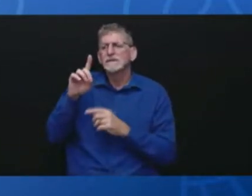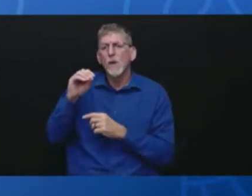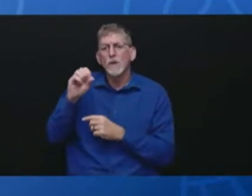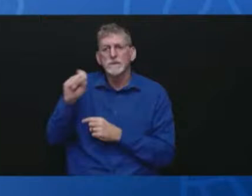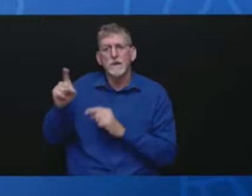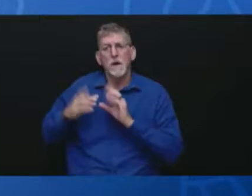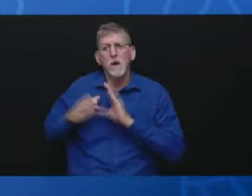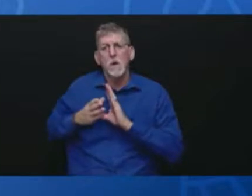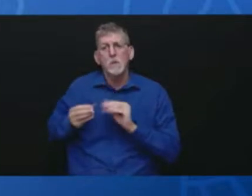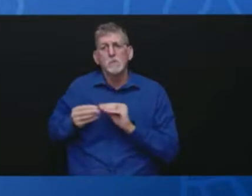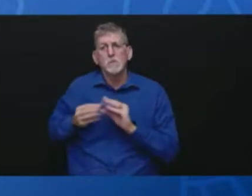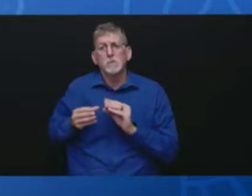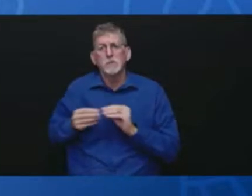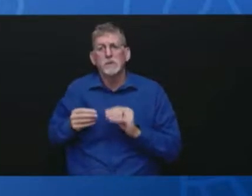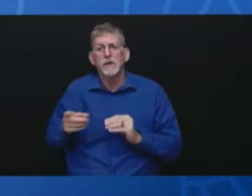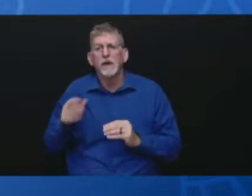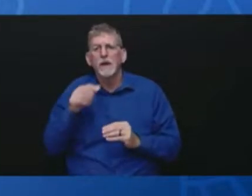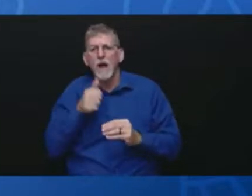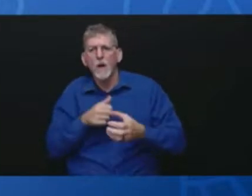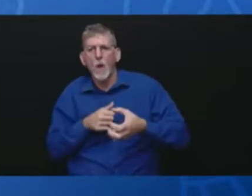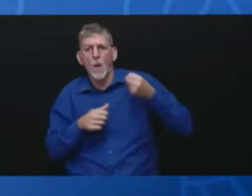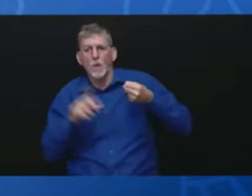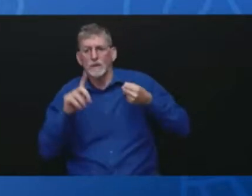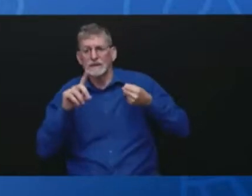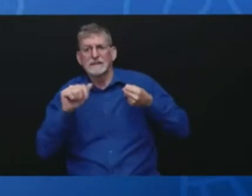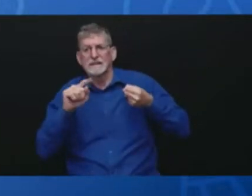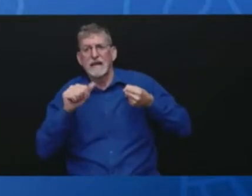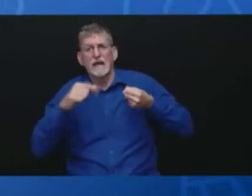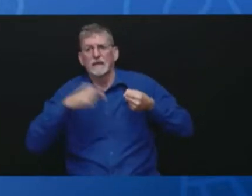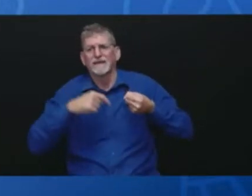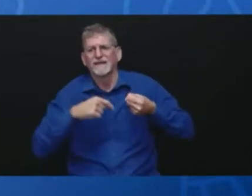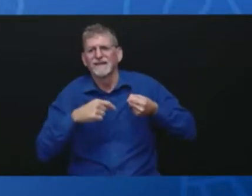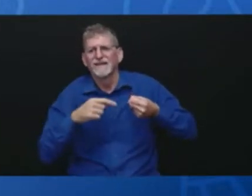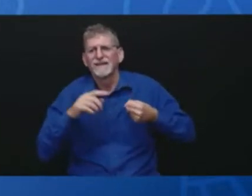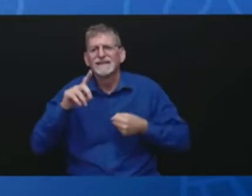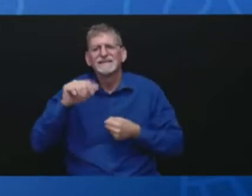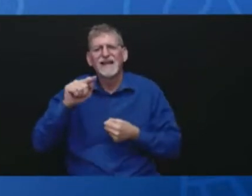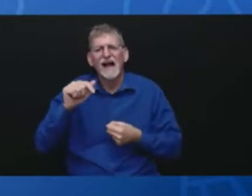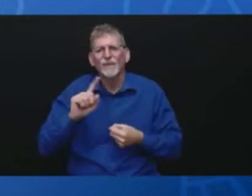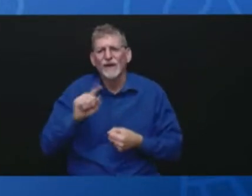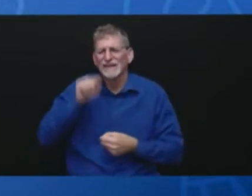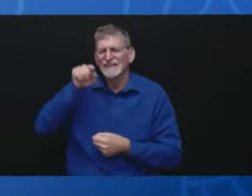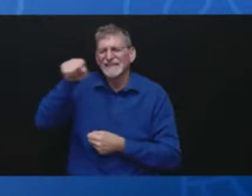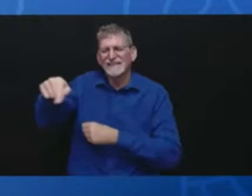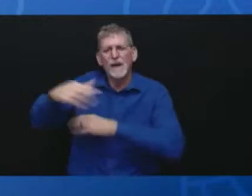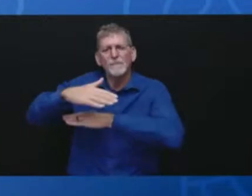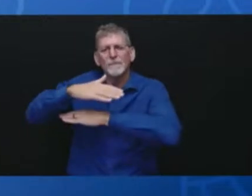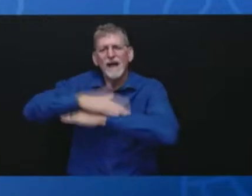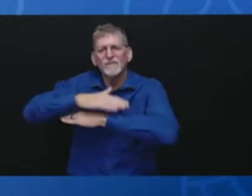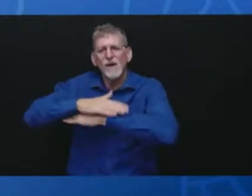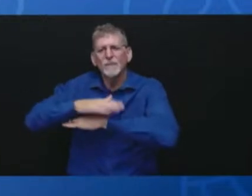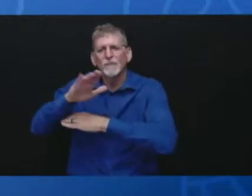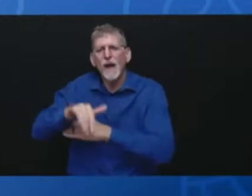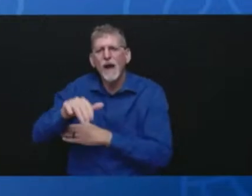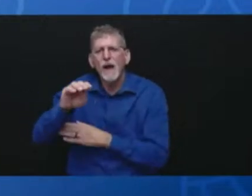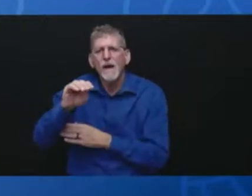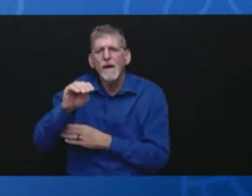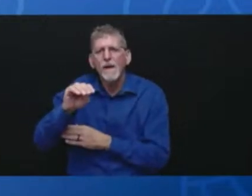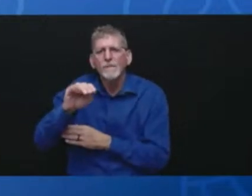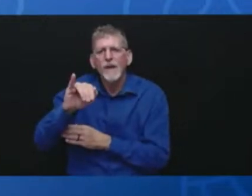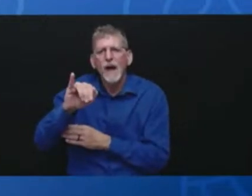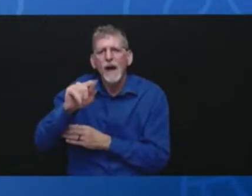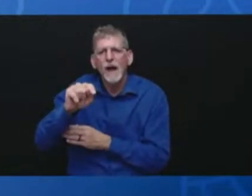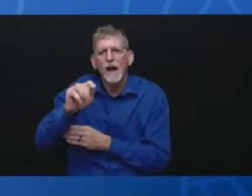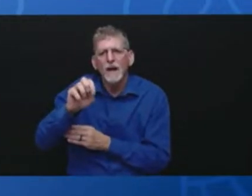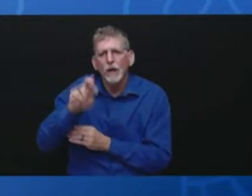observatory. The data resides on a platform owned by MITRE as part of the program, and we were referred to MITRE.